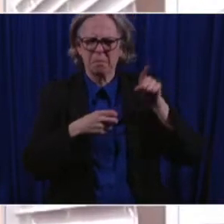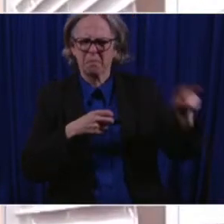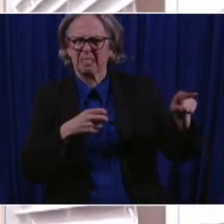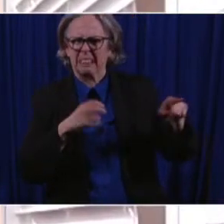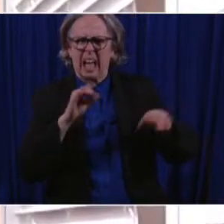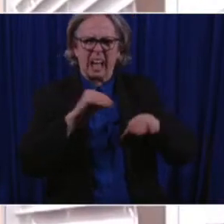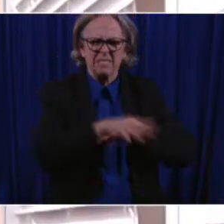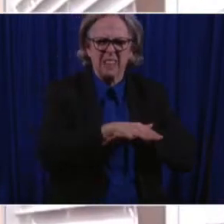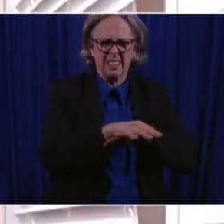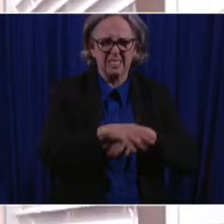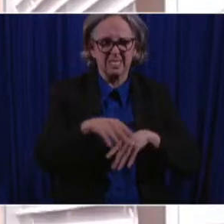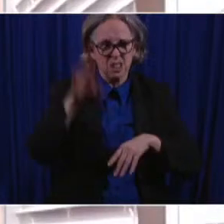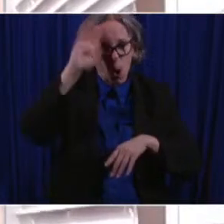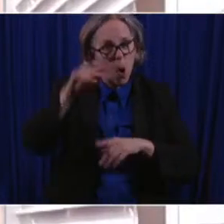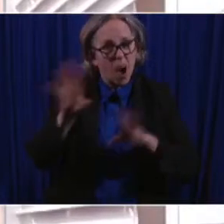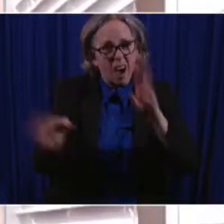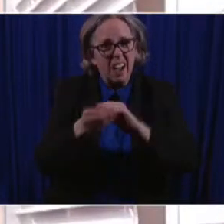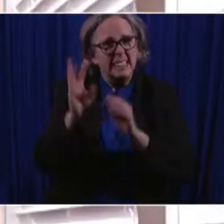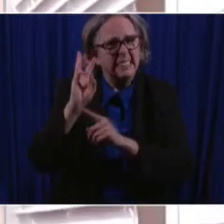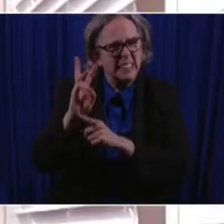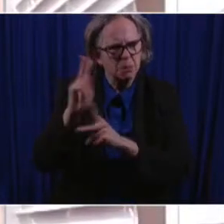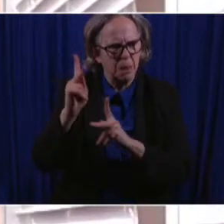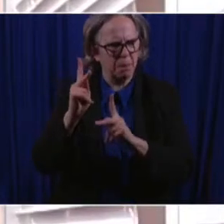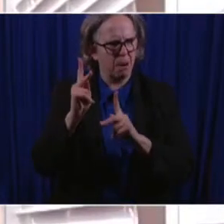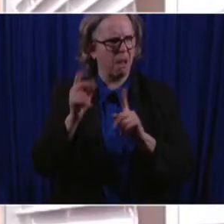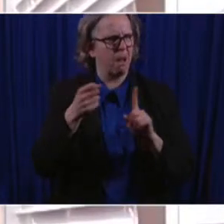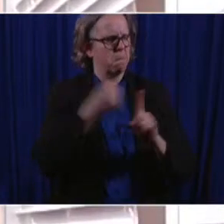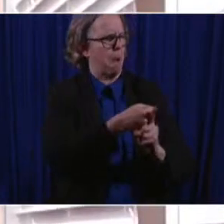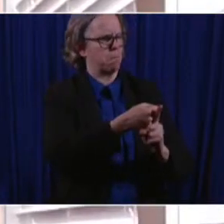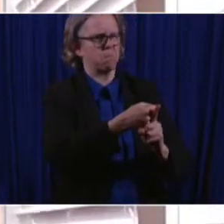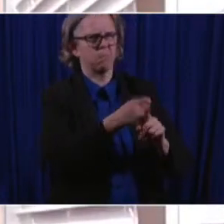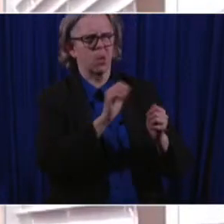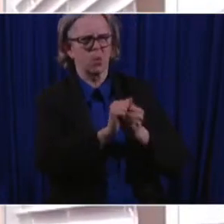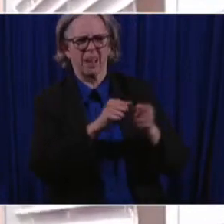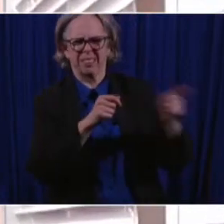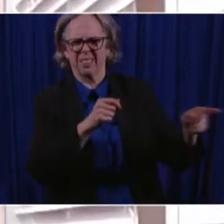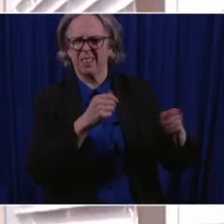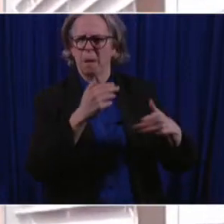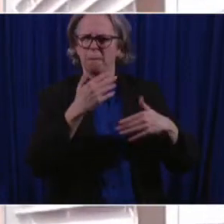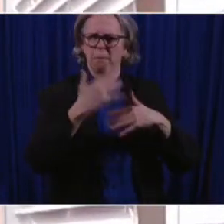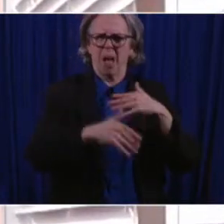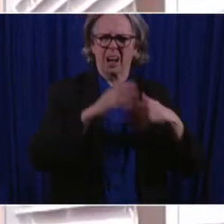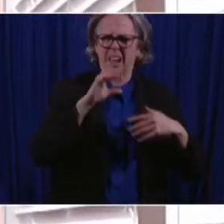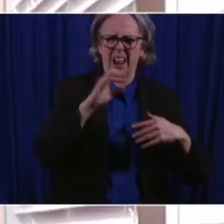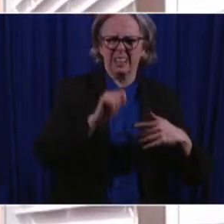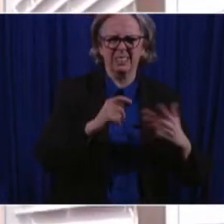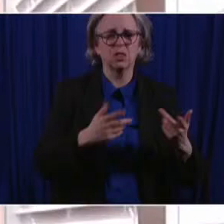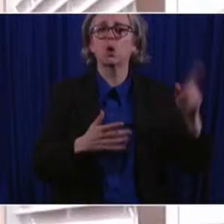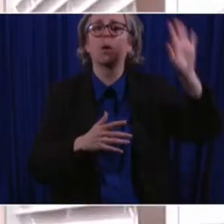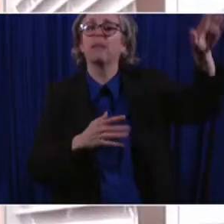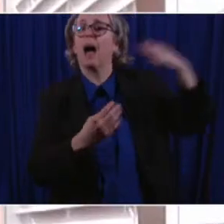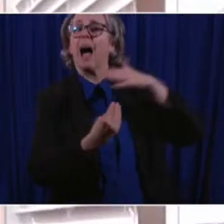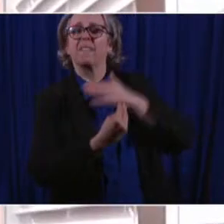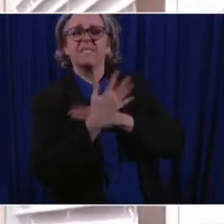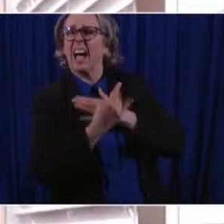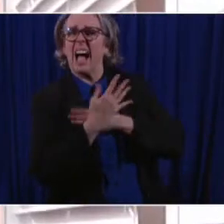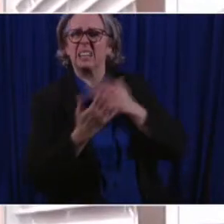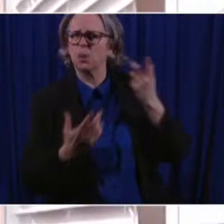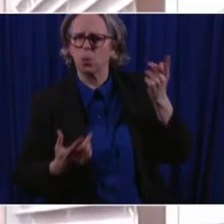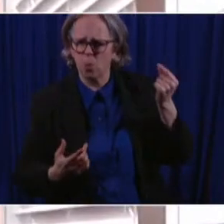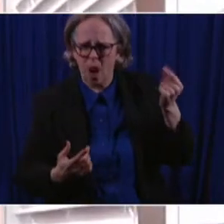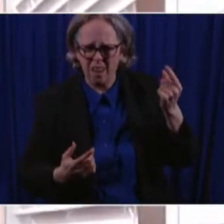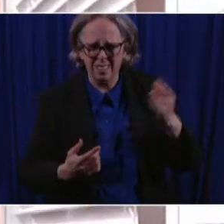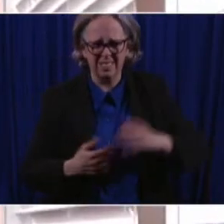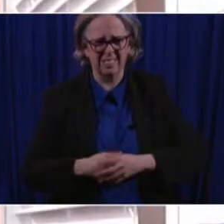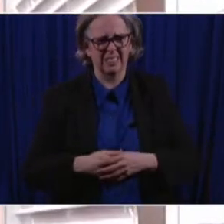Johnson vaccine. Now, the CDC's Advisory Committee on Immunization Practices, the ACIP, met